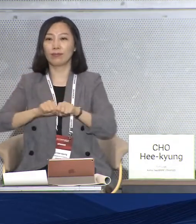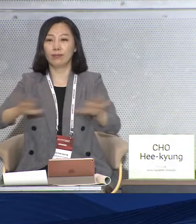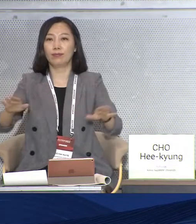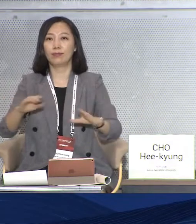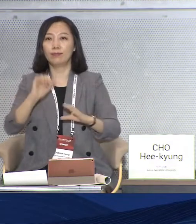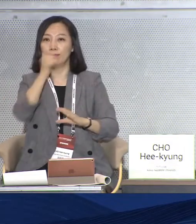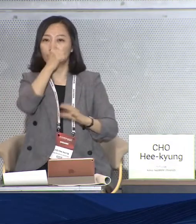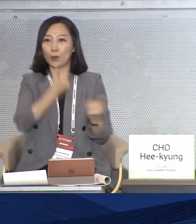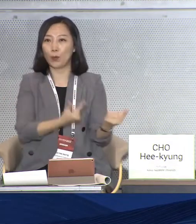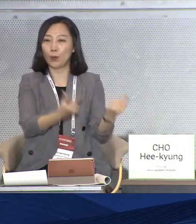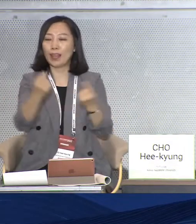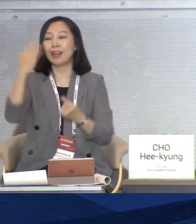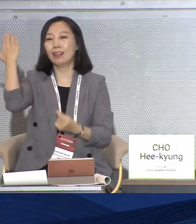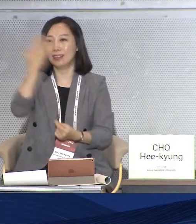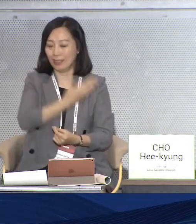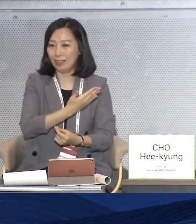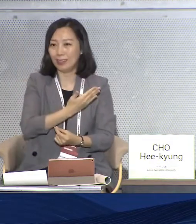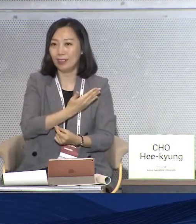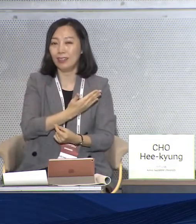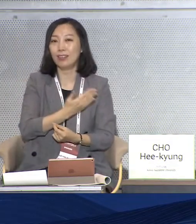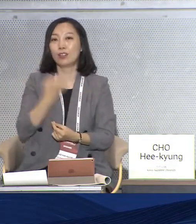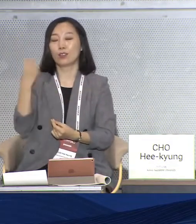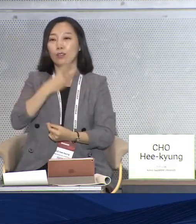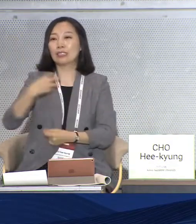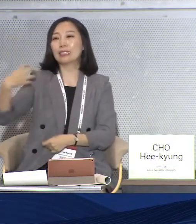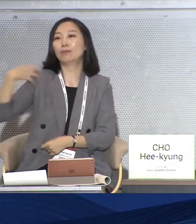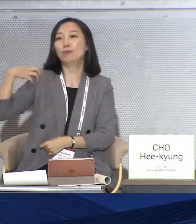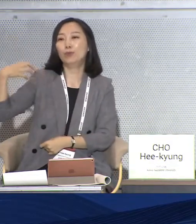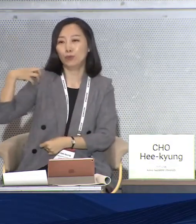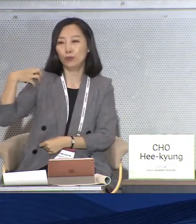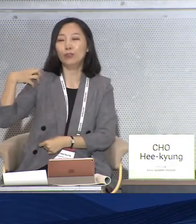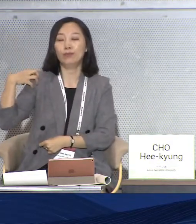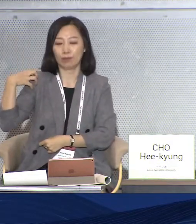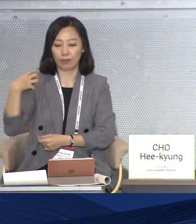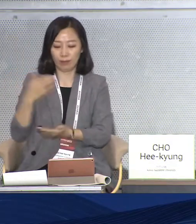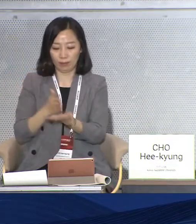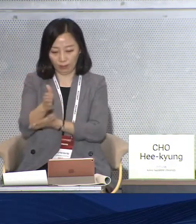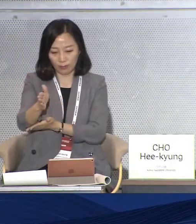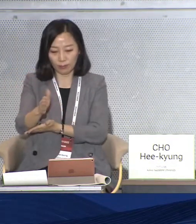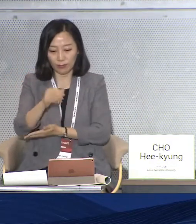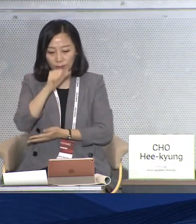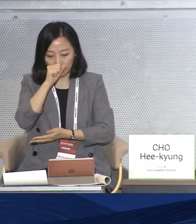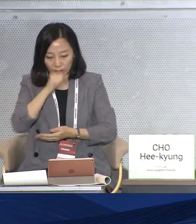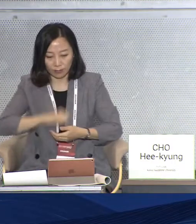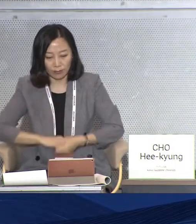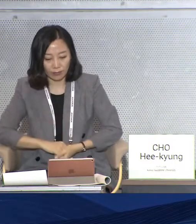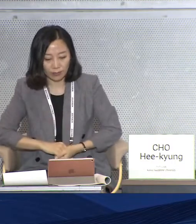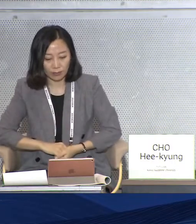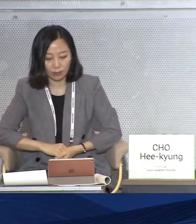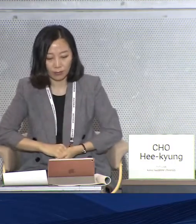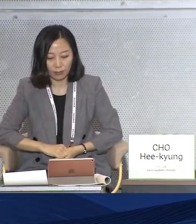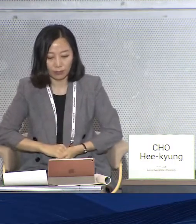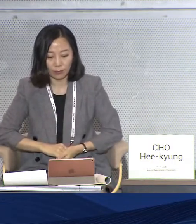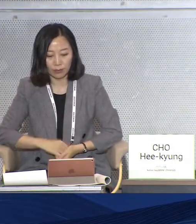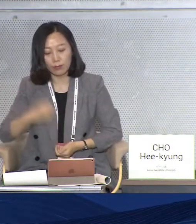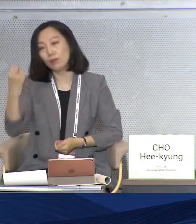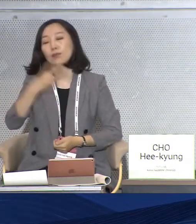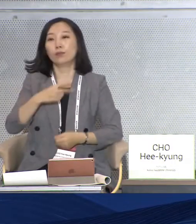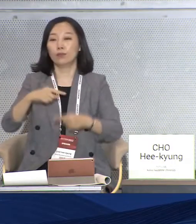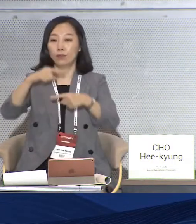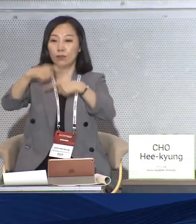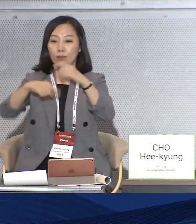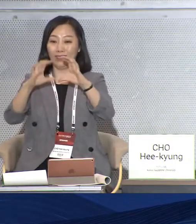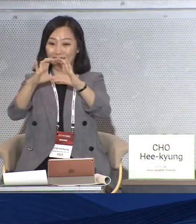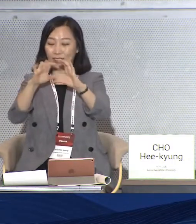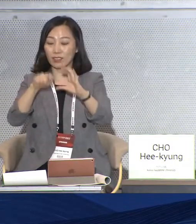And we can do that generally. And then I believe that we can have